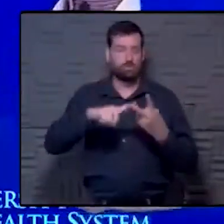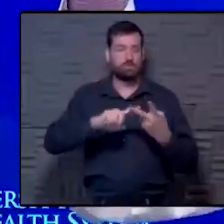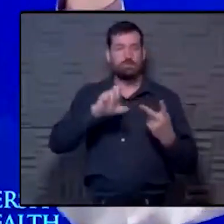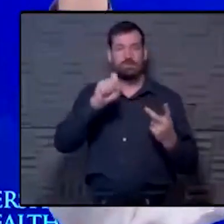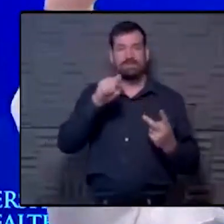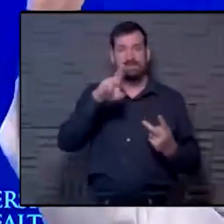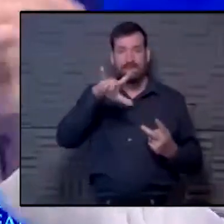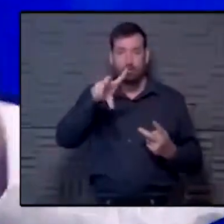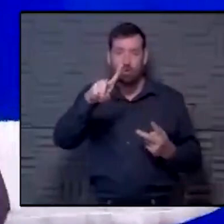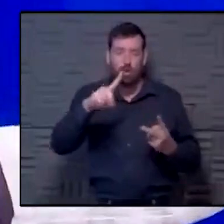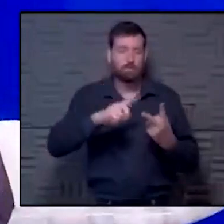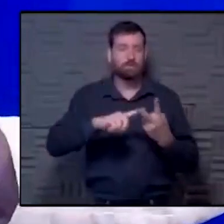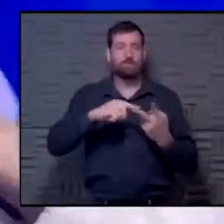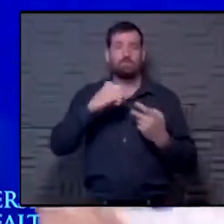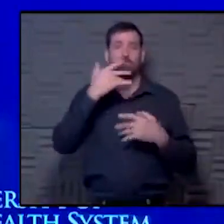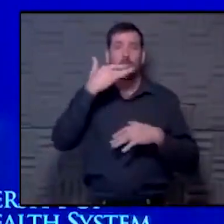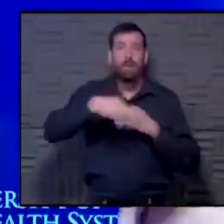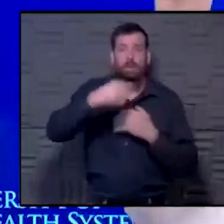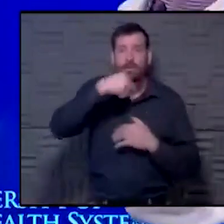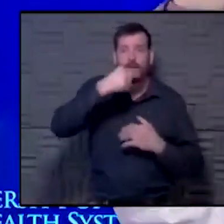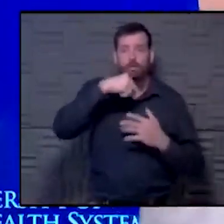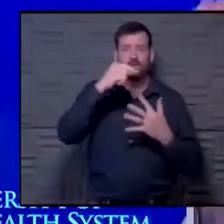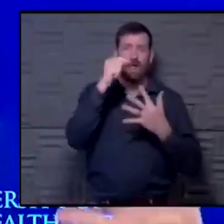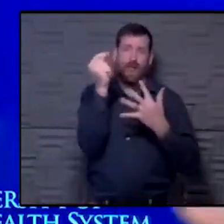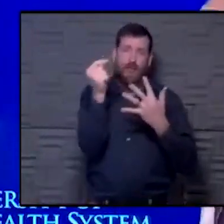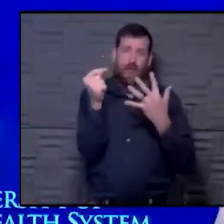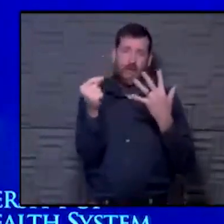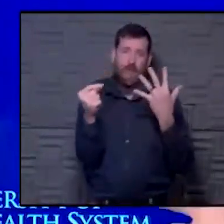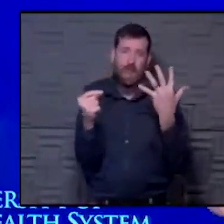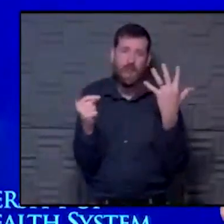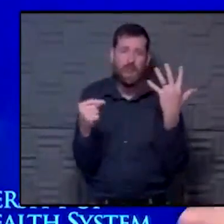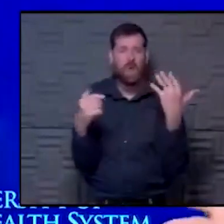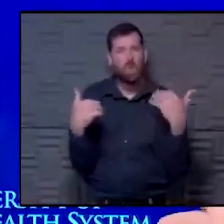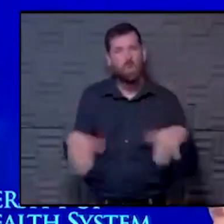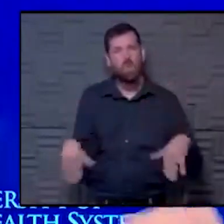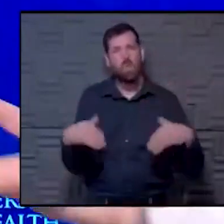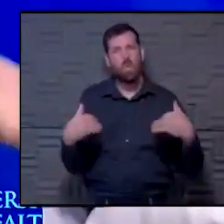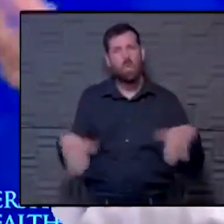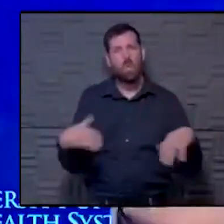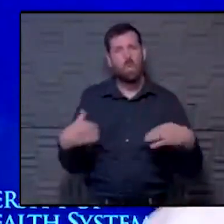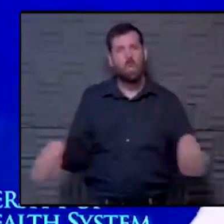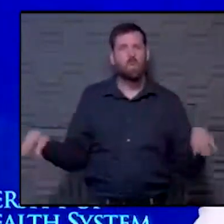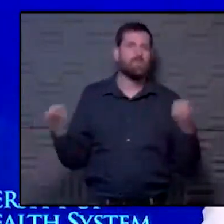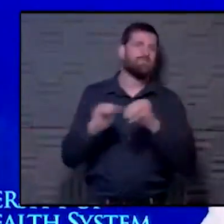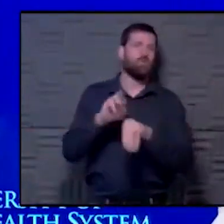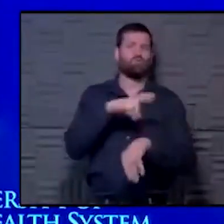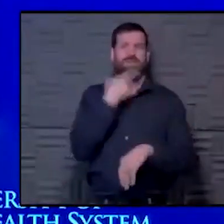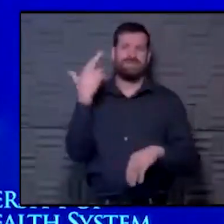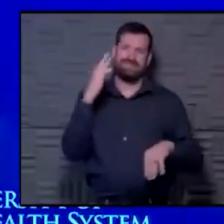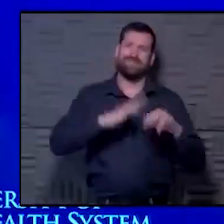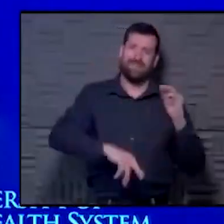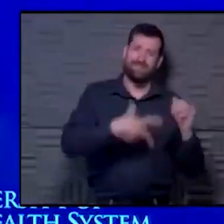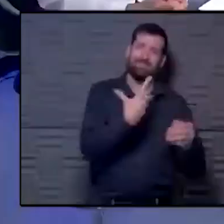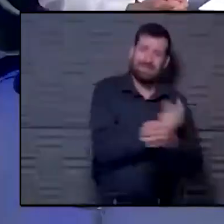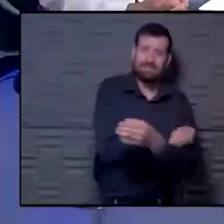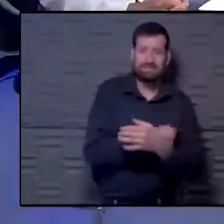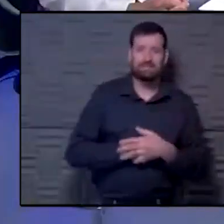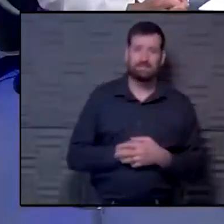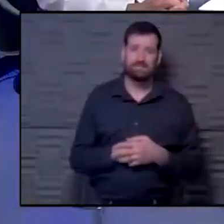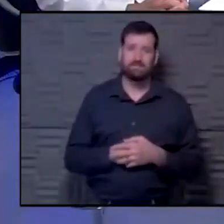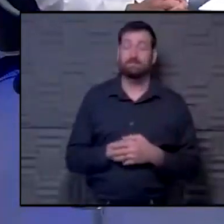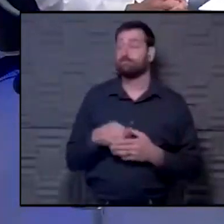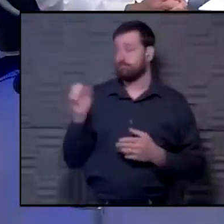COVID-19, anticoagulation for COVID-19, far more risky than it is with vaccination, Hawkeye.